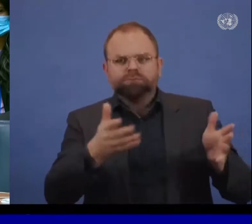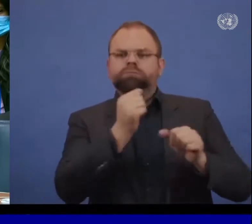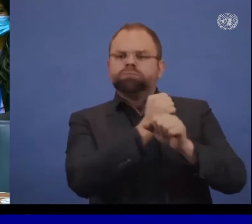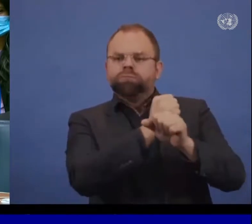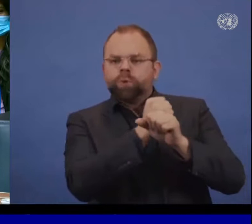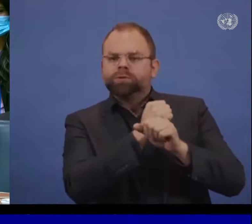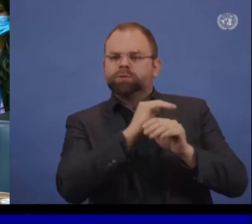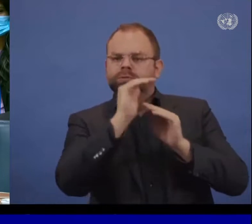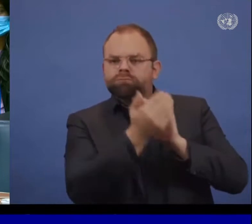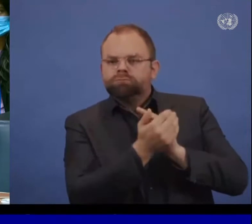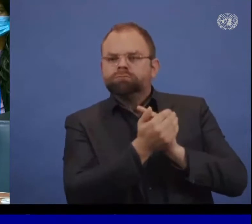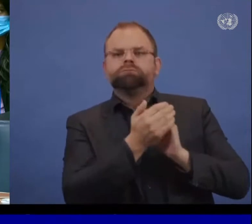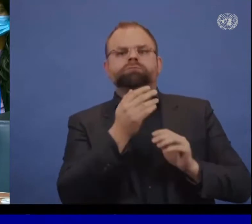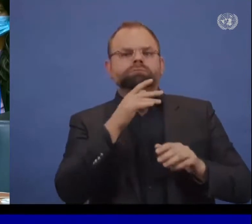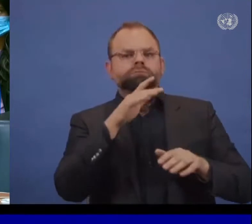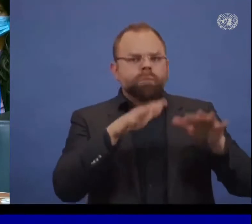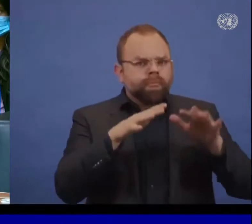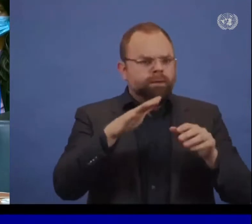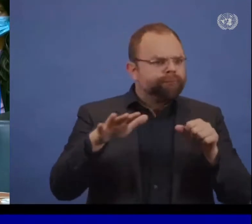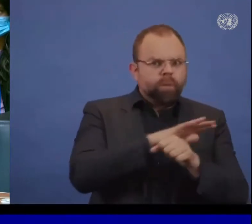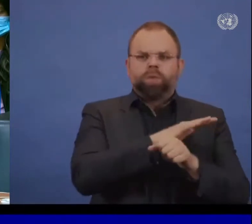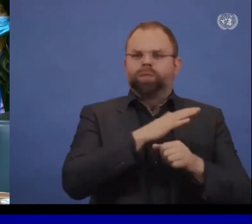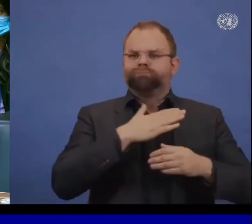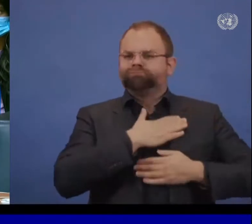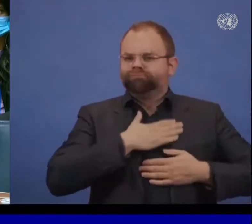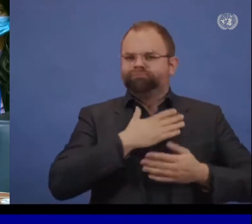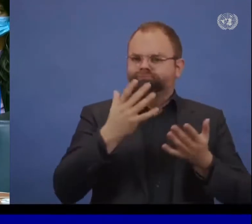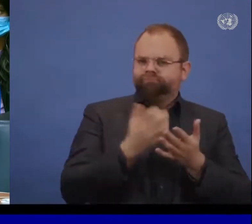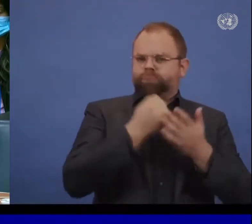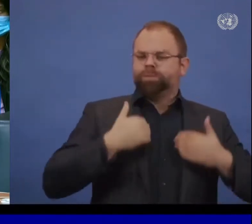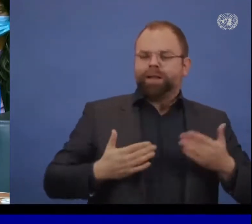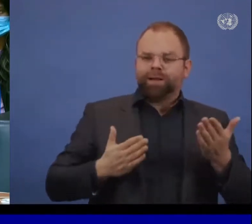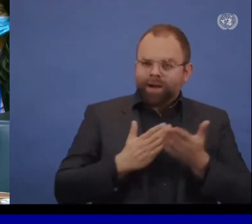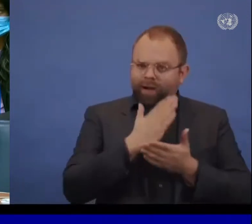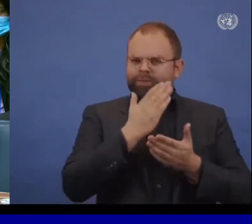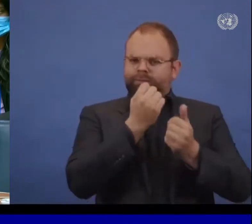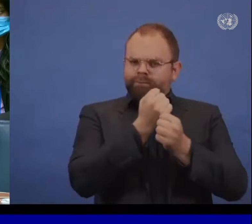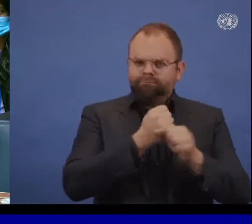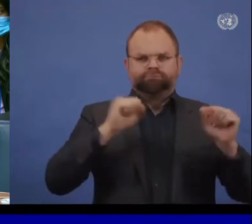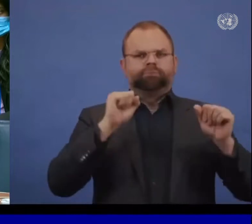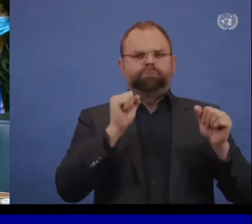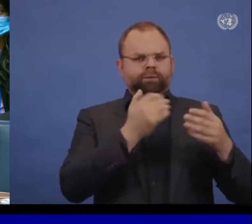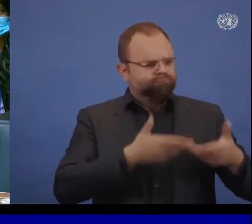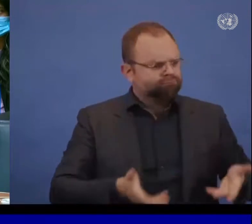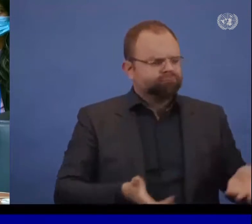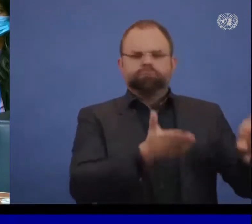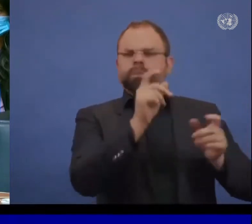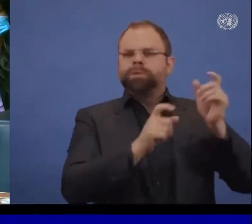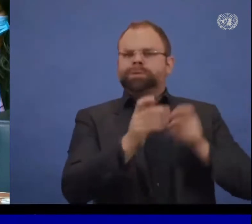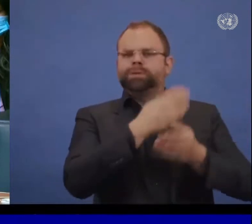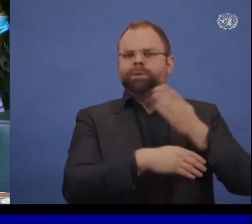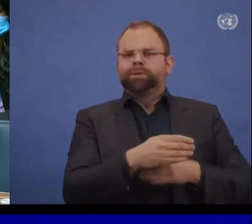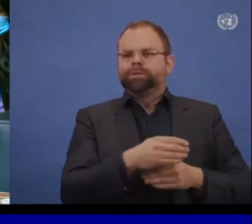disabilities, creating awareness among people with regard to promoting and protecting the rights of the people with disabilities through